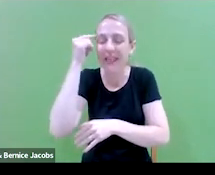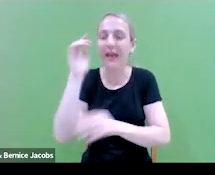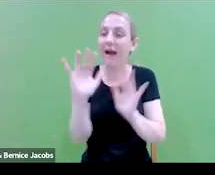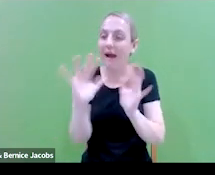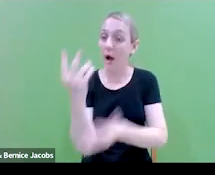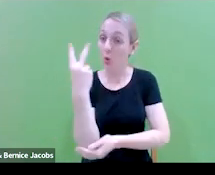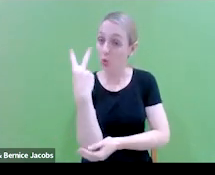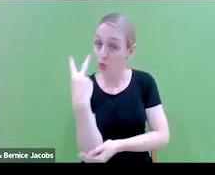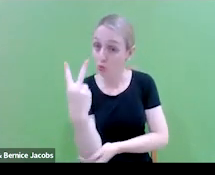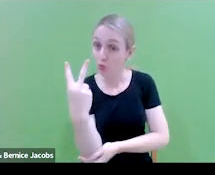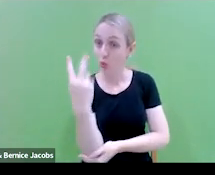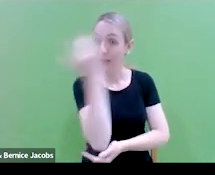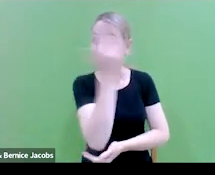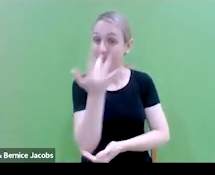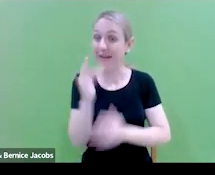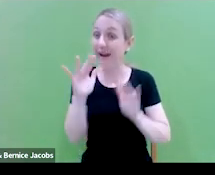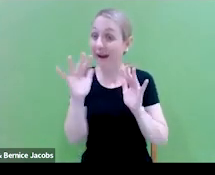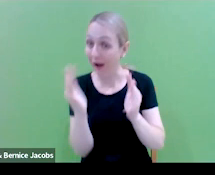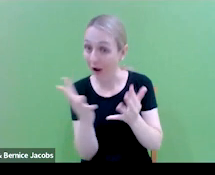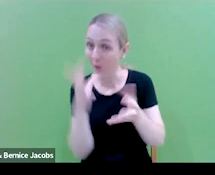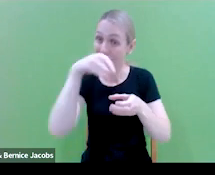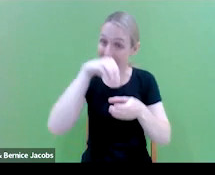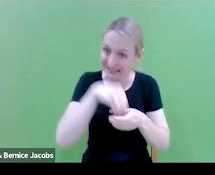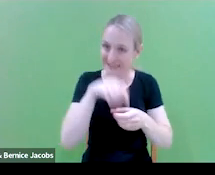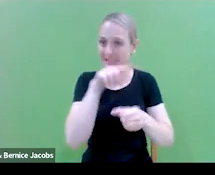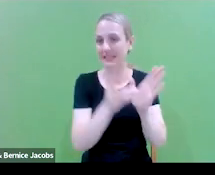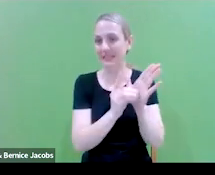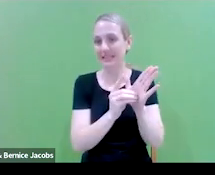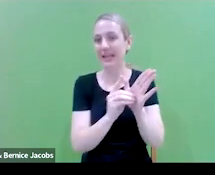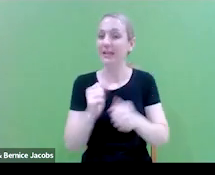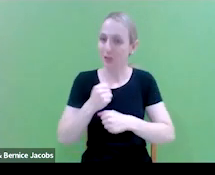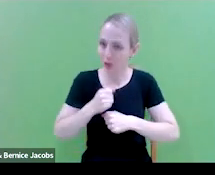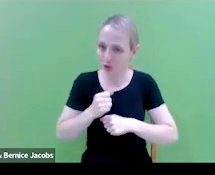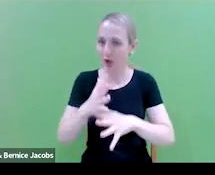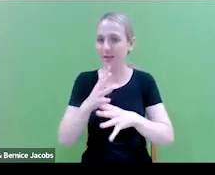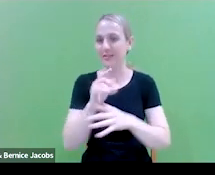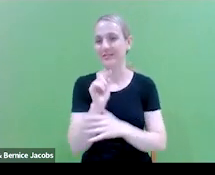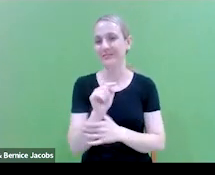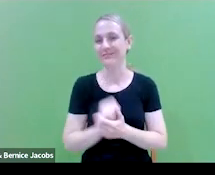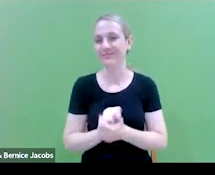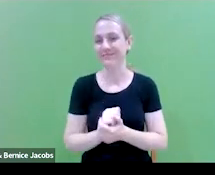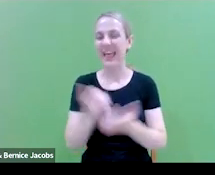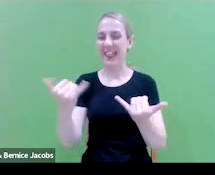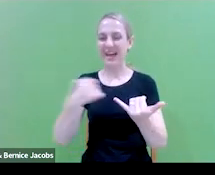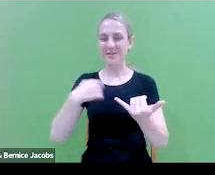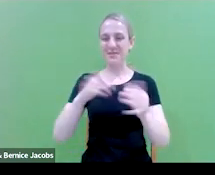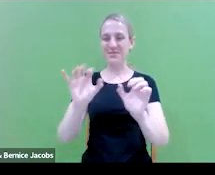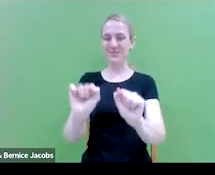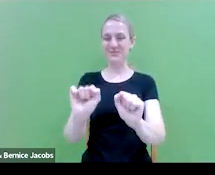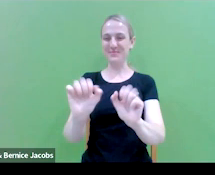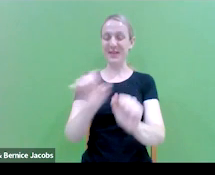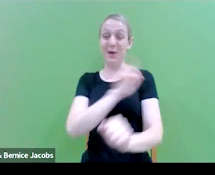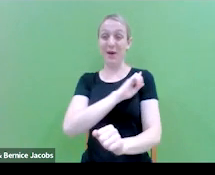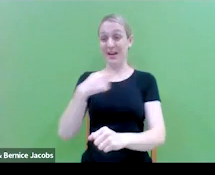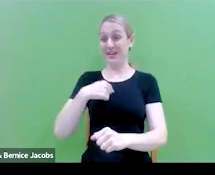accommodate at least those two senses in what it is that you're designing? So I'm going to leave it there because I literally can talk